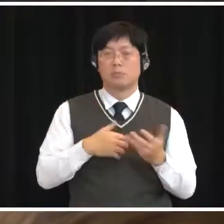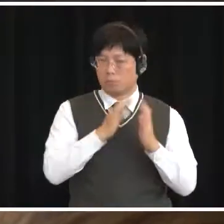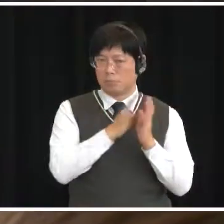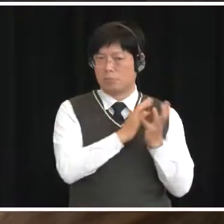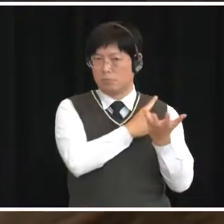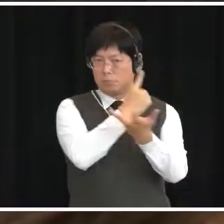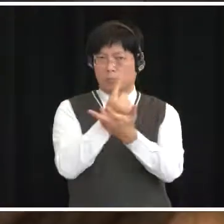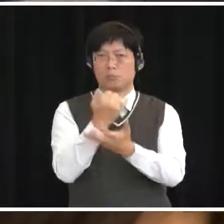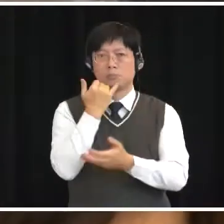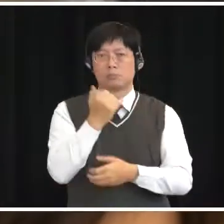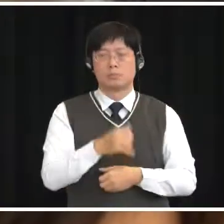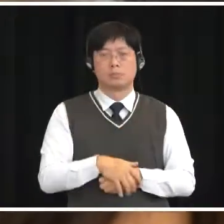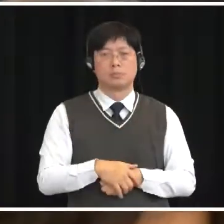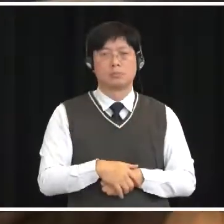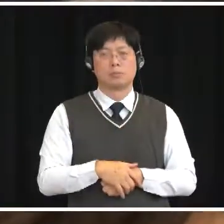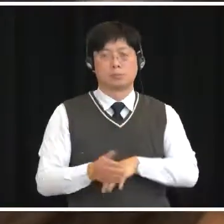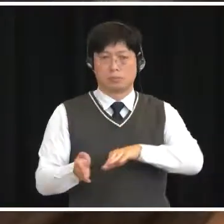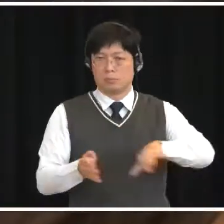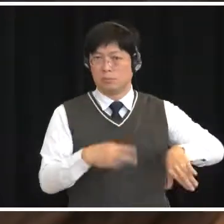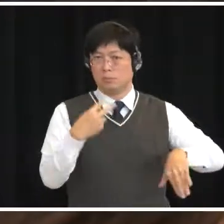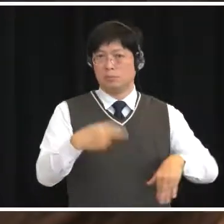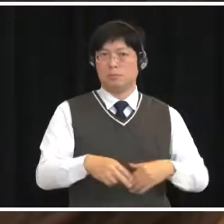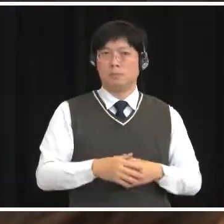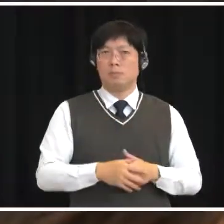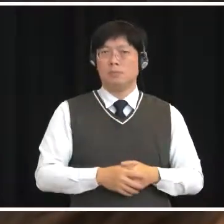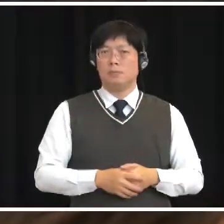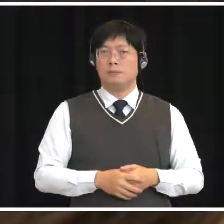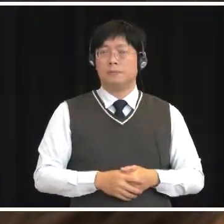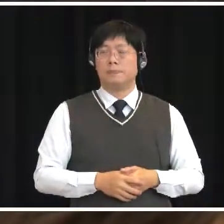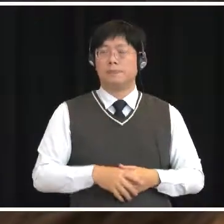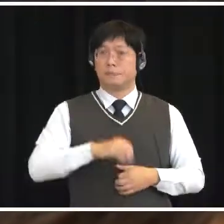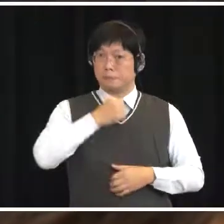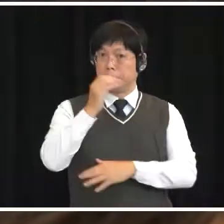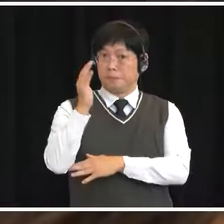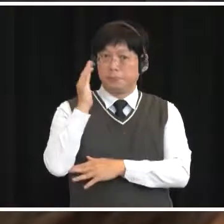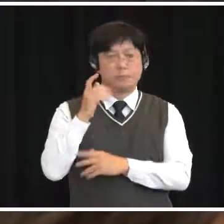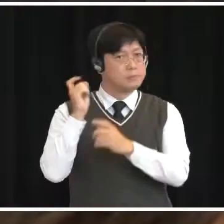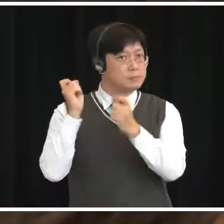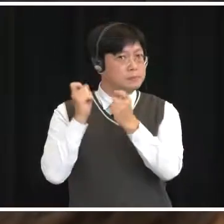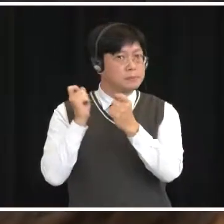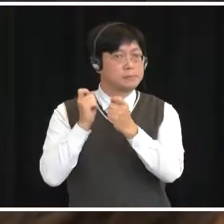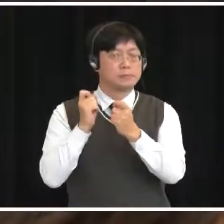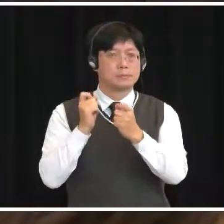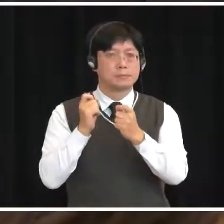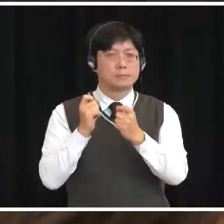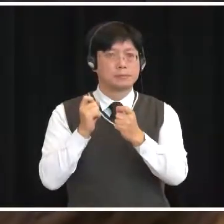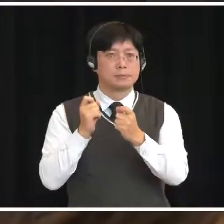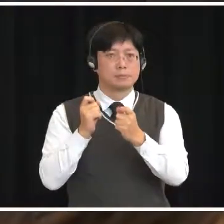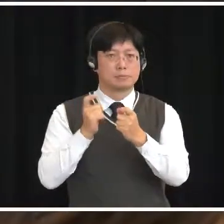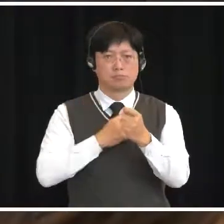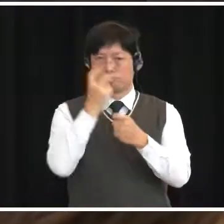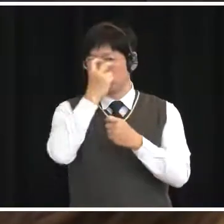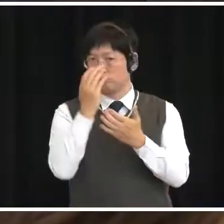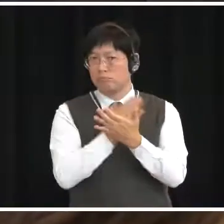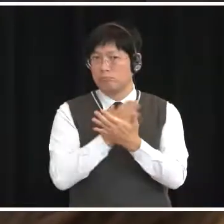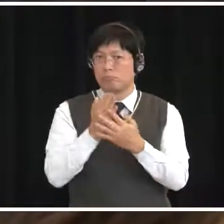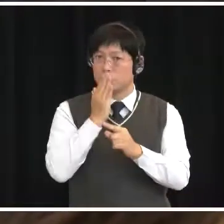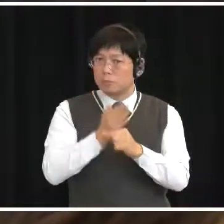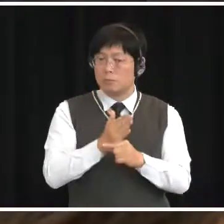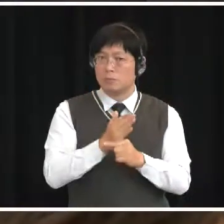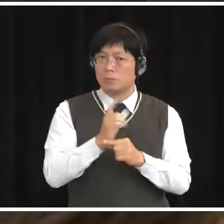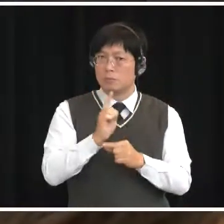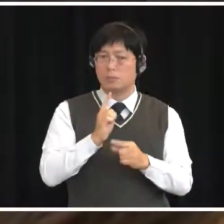can join school affairs meetings that decide important school matters. And in recent